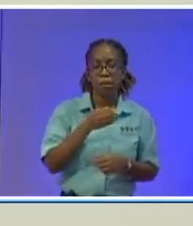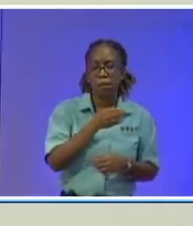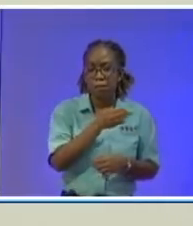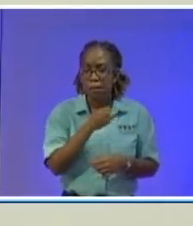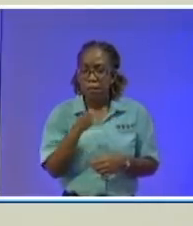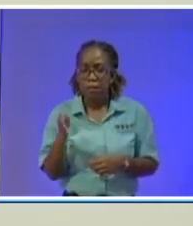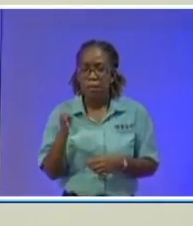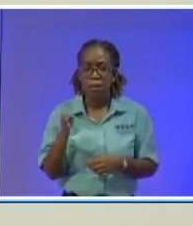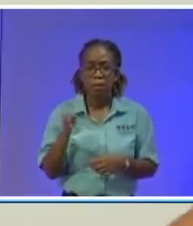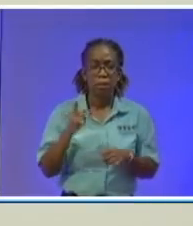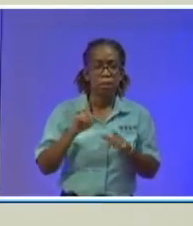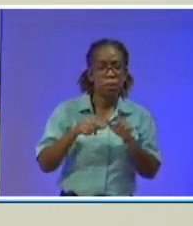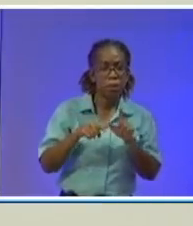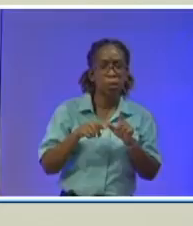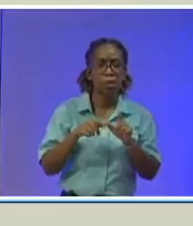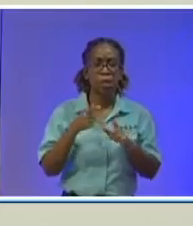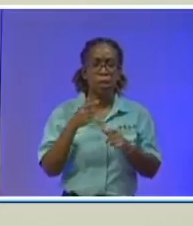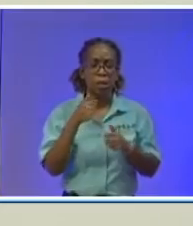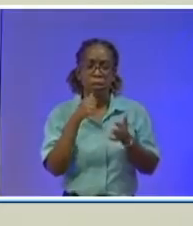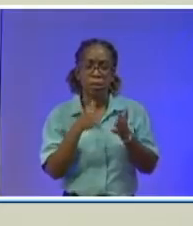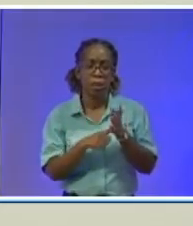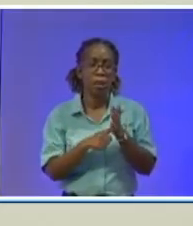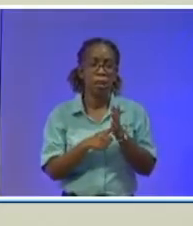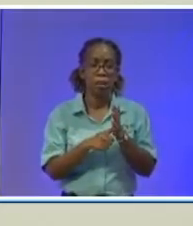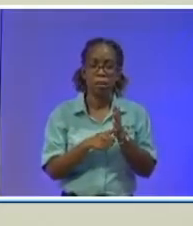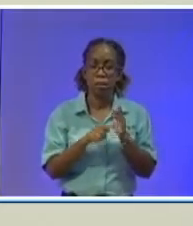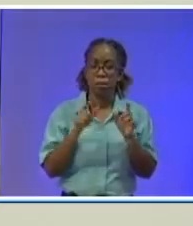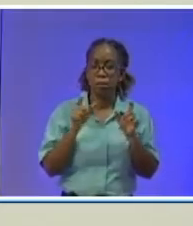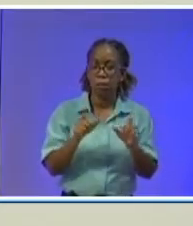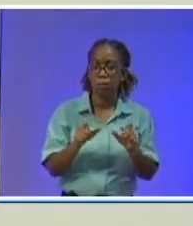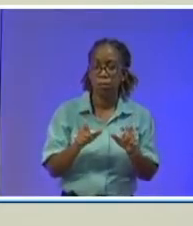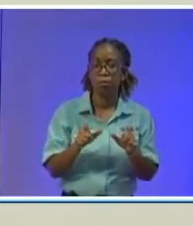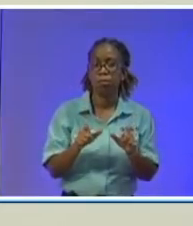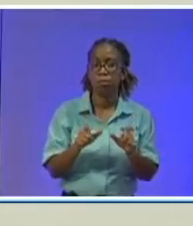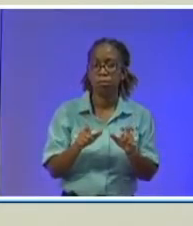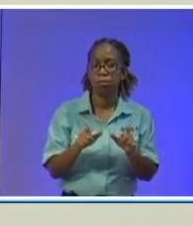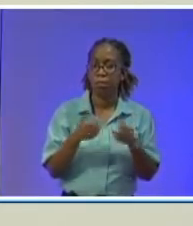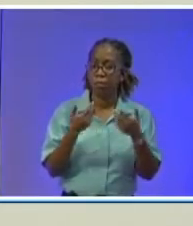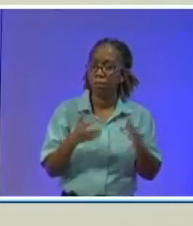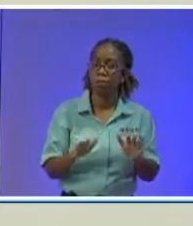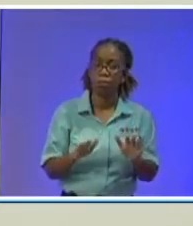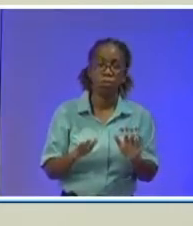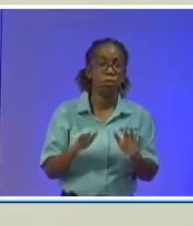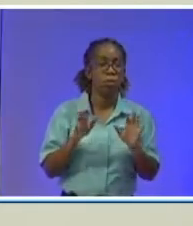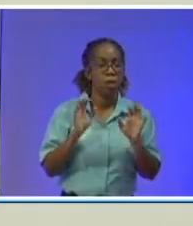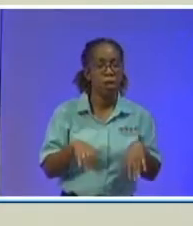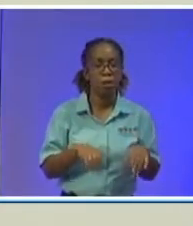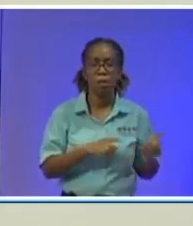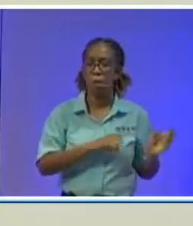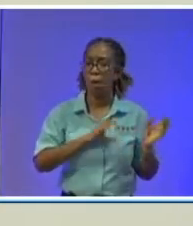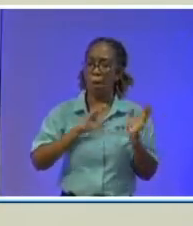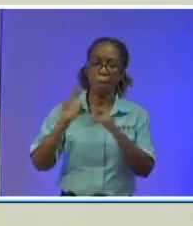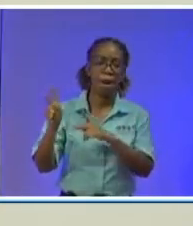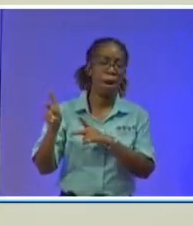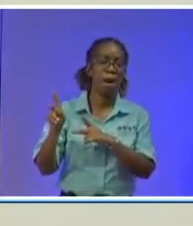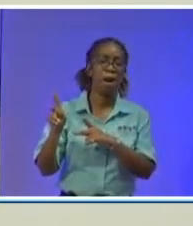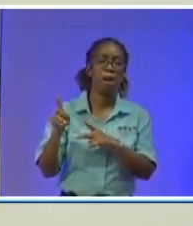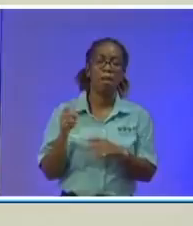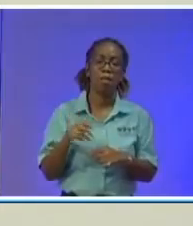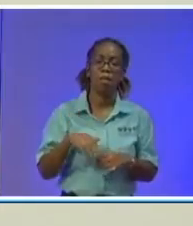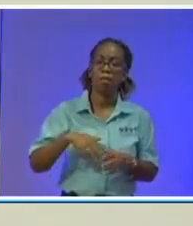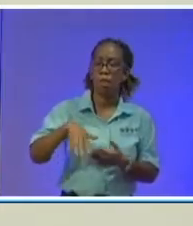is now safe to reintegrate back into society. So there is no current need for us